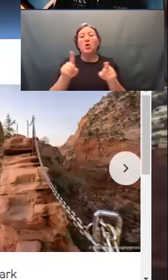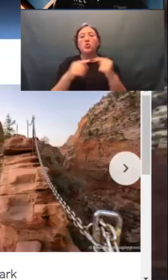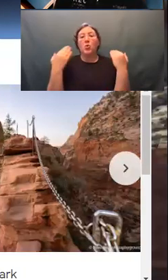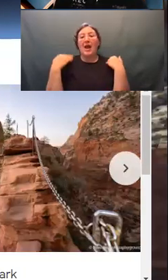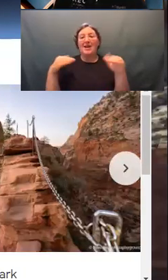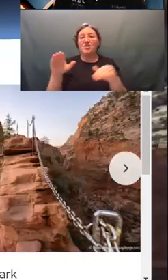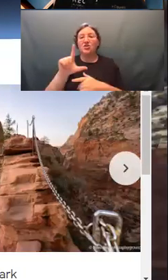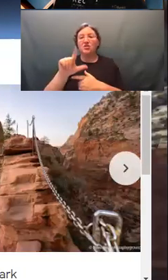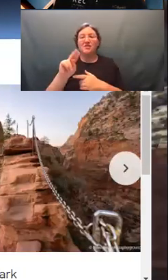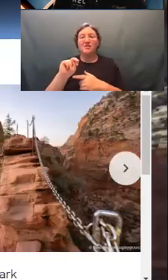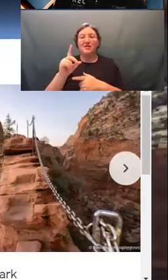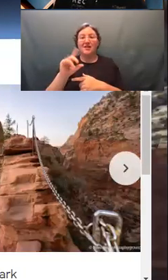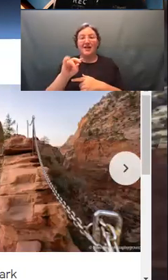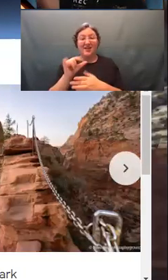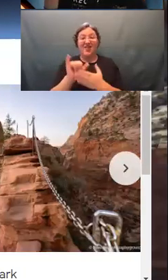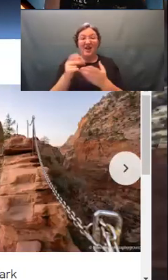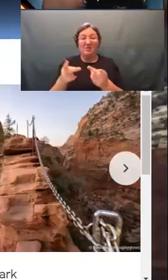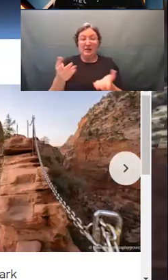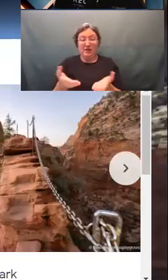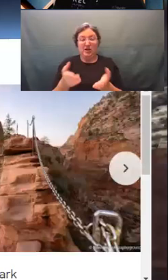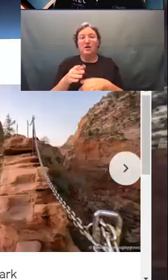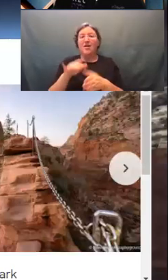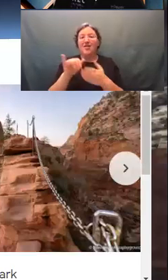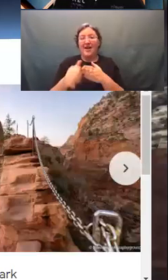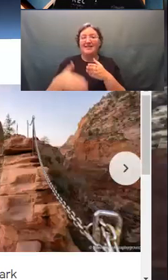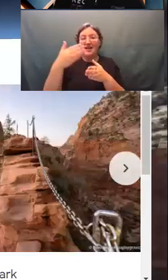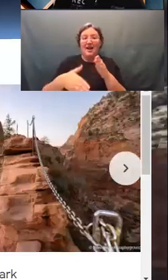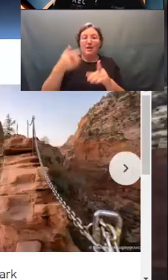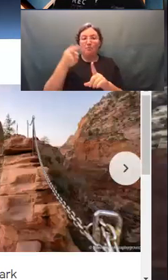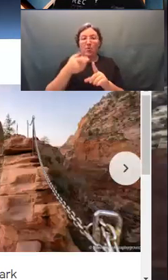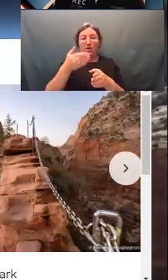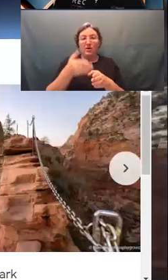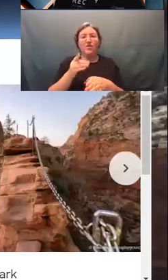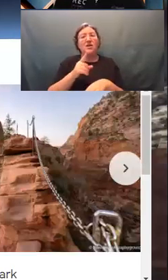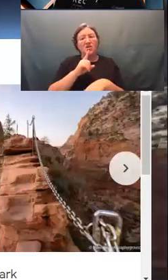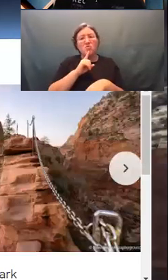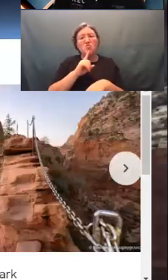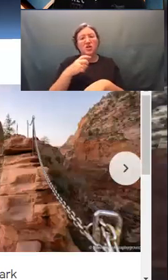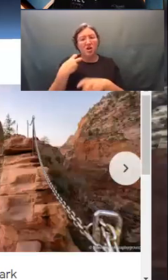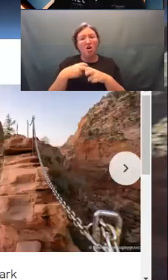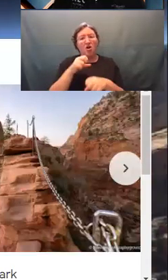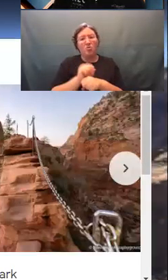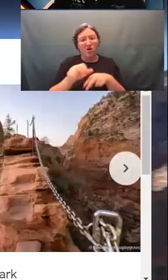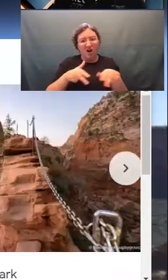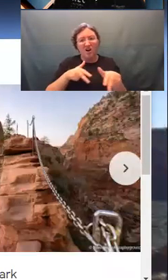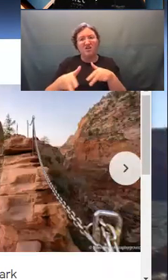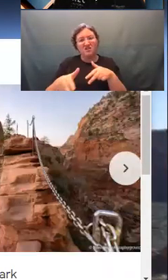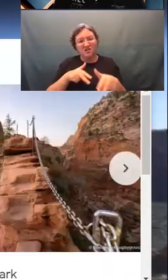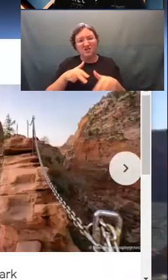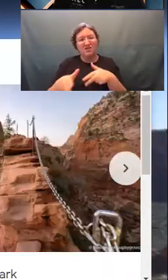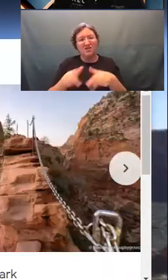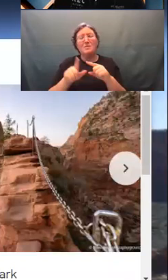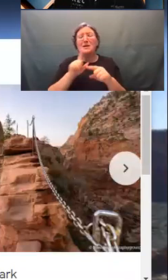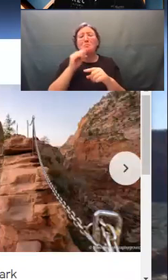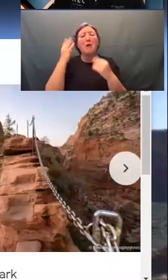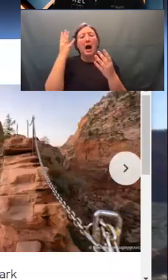So Angel's Landing is where we are at now. It's the end point. You definitely work for this view. It is a stunning